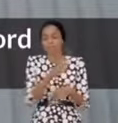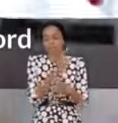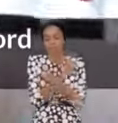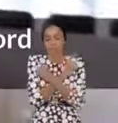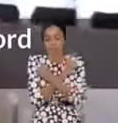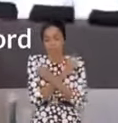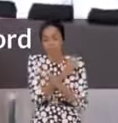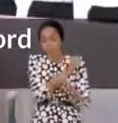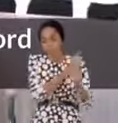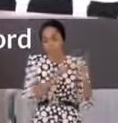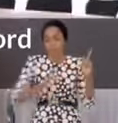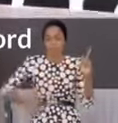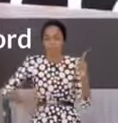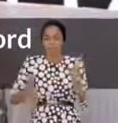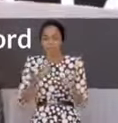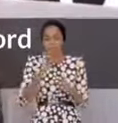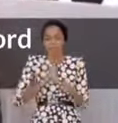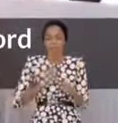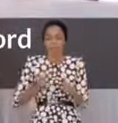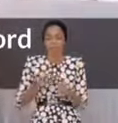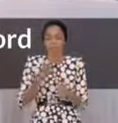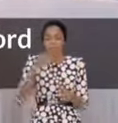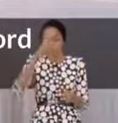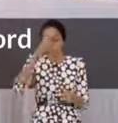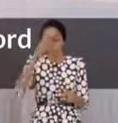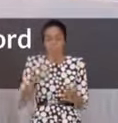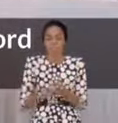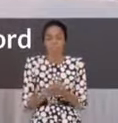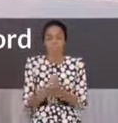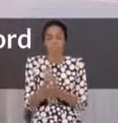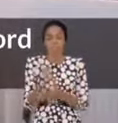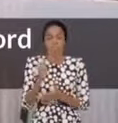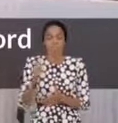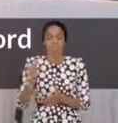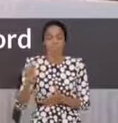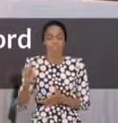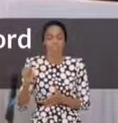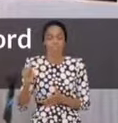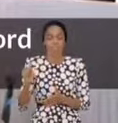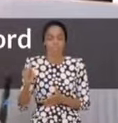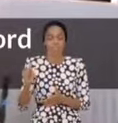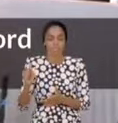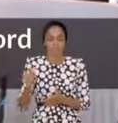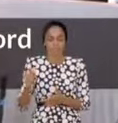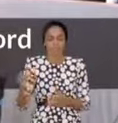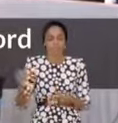Take me back to love where I first believed.